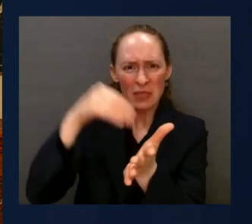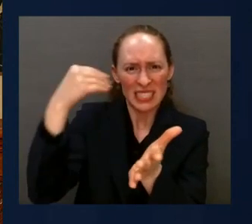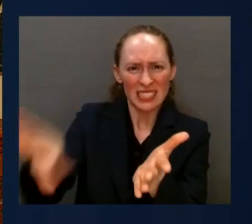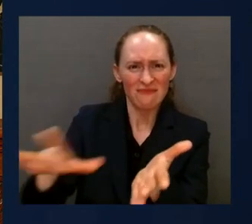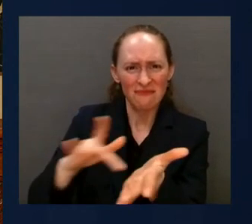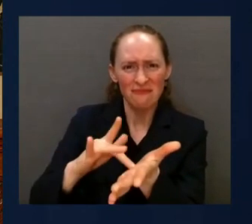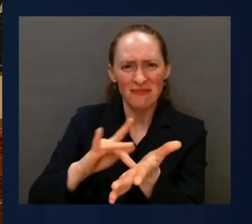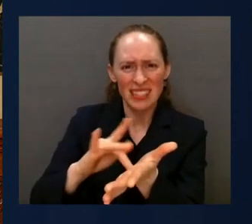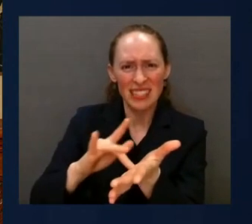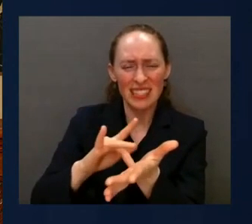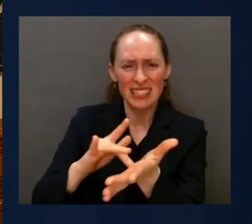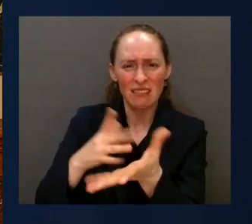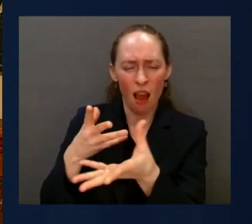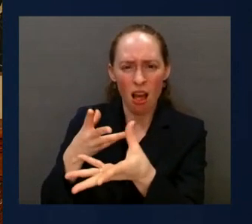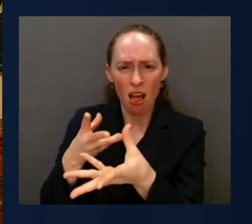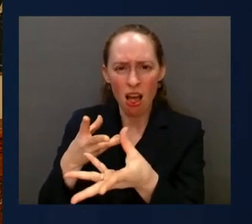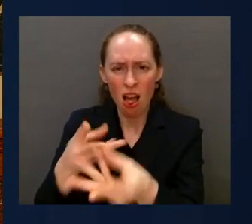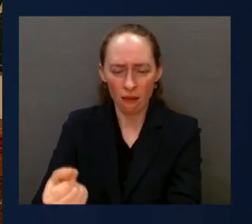difference.